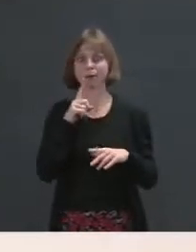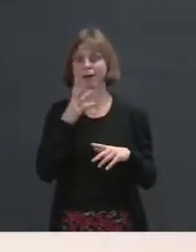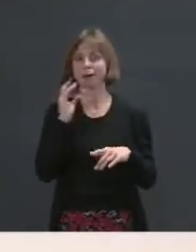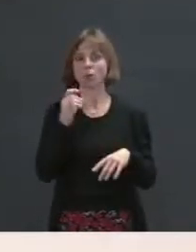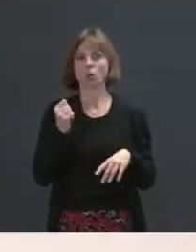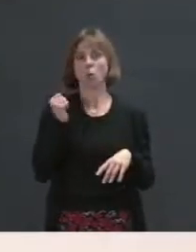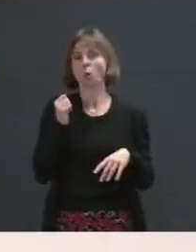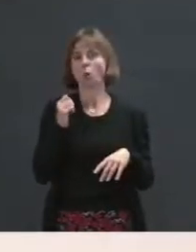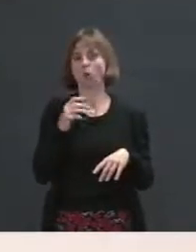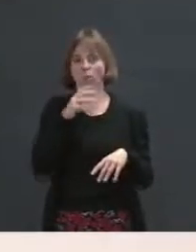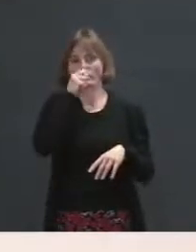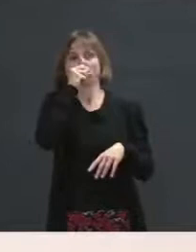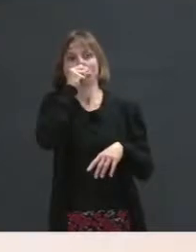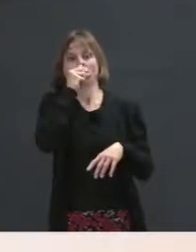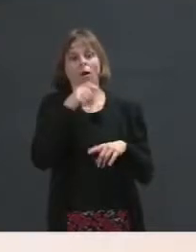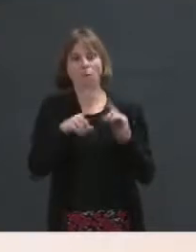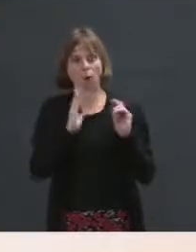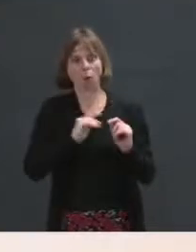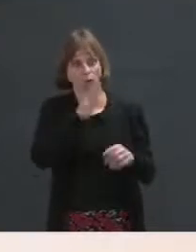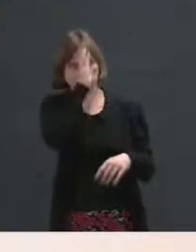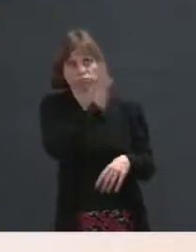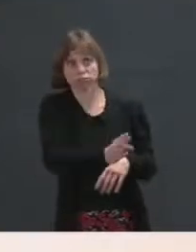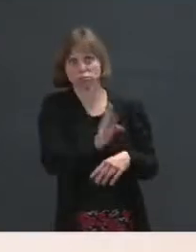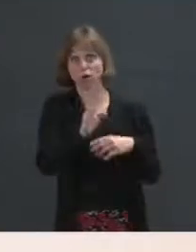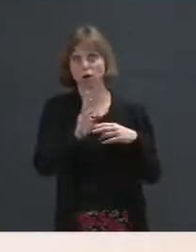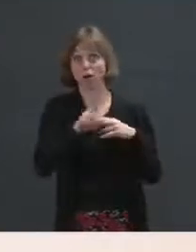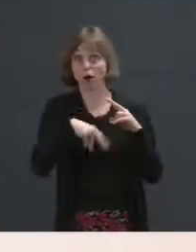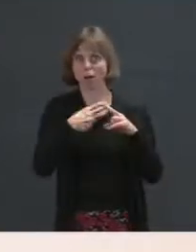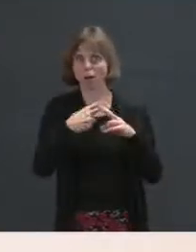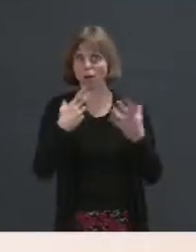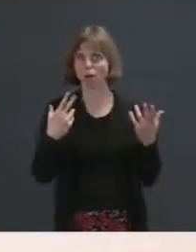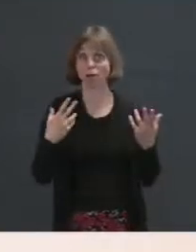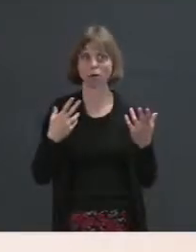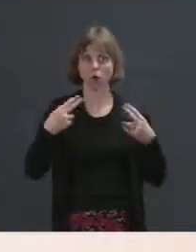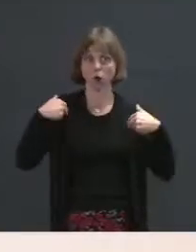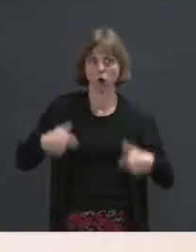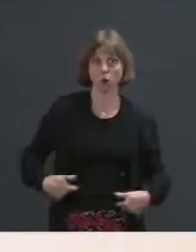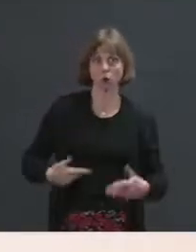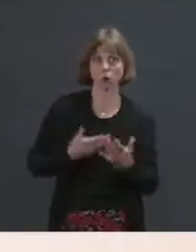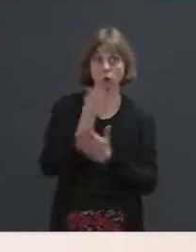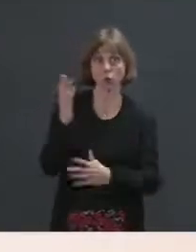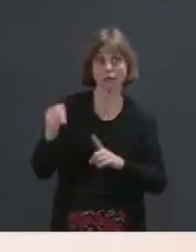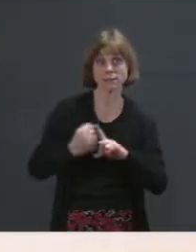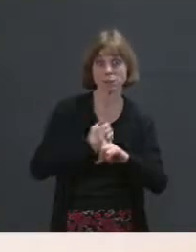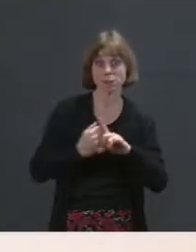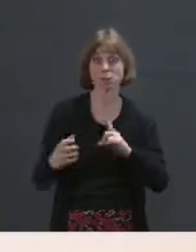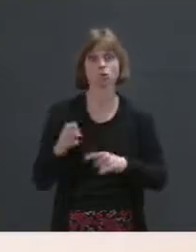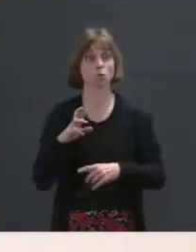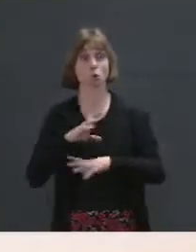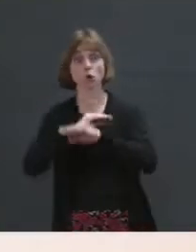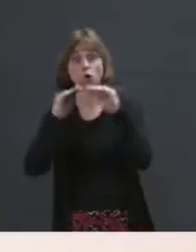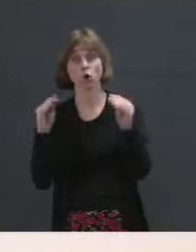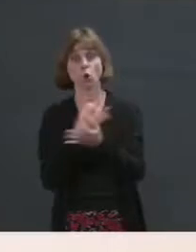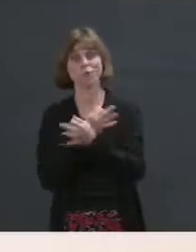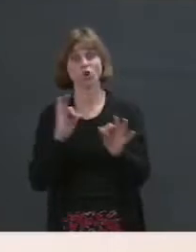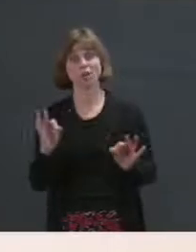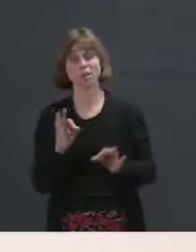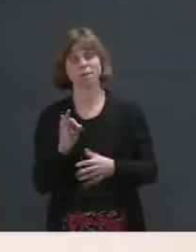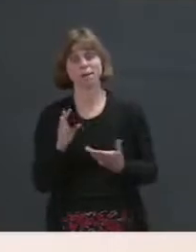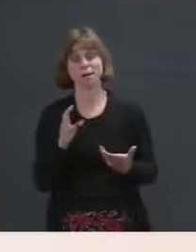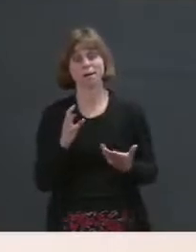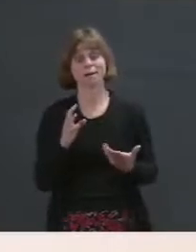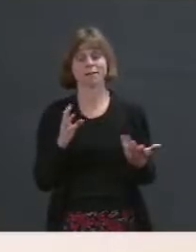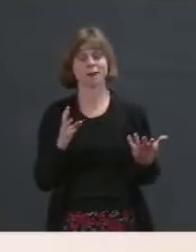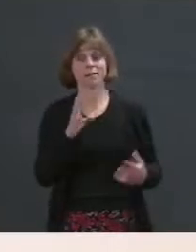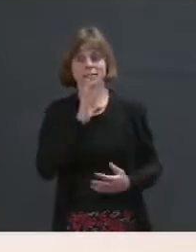has about human rights abuses, about the lack of freedom of speech or the lack of freedom of media and expression, or